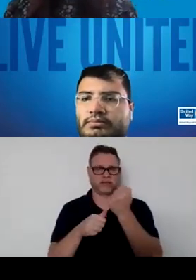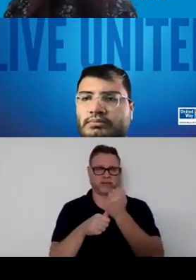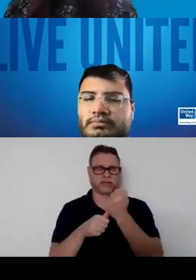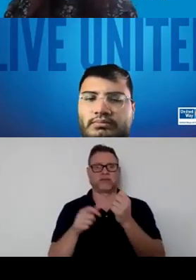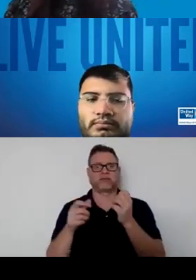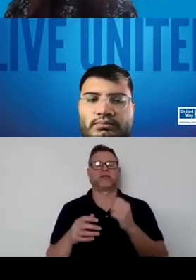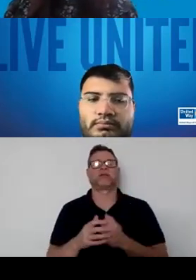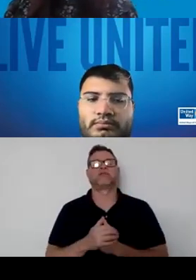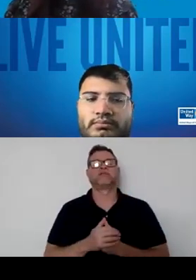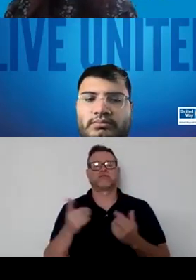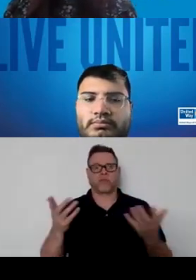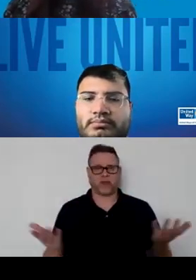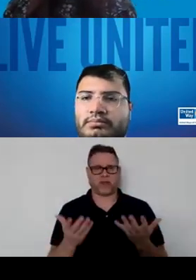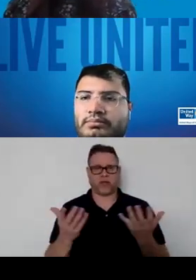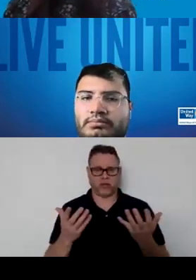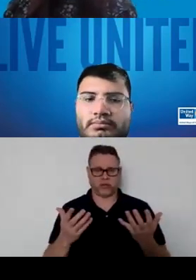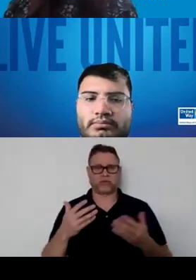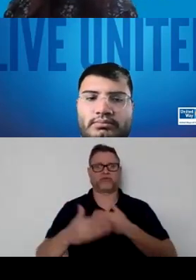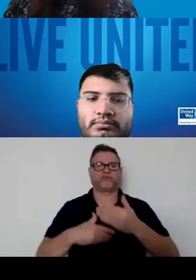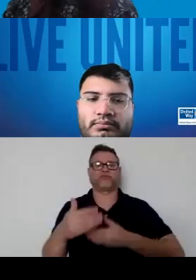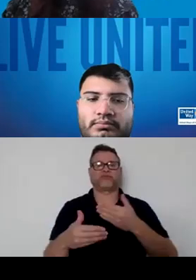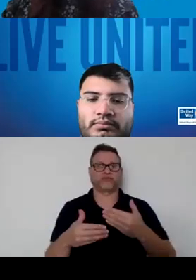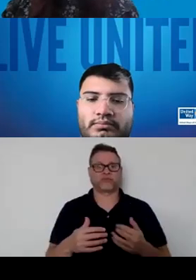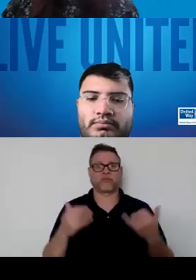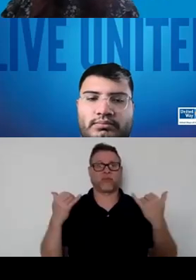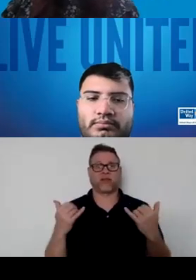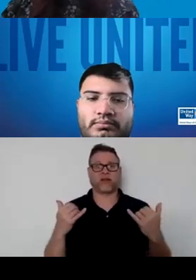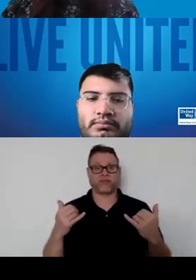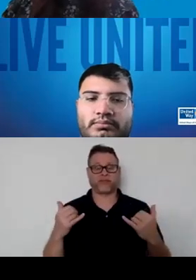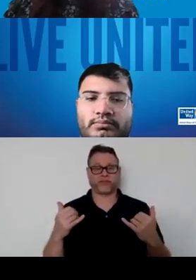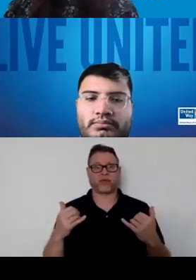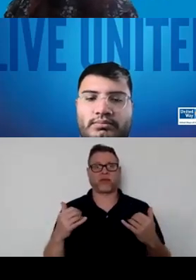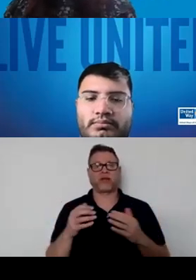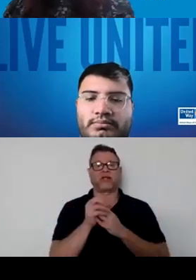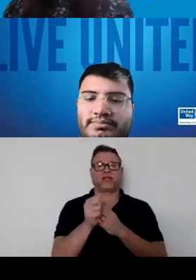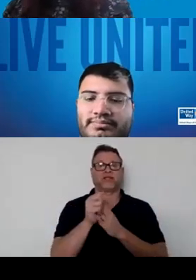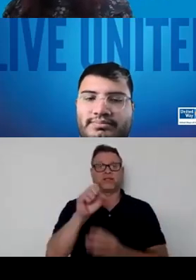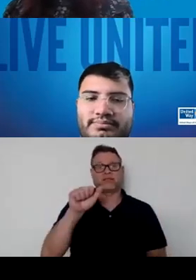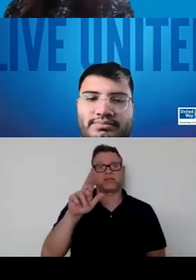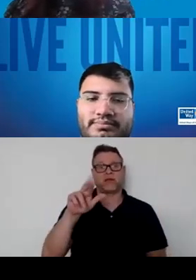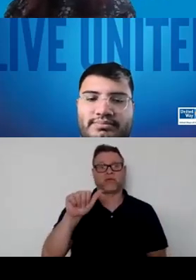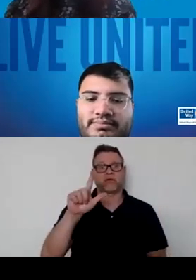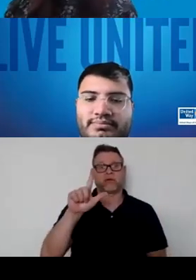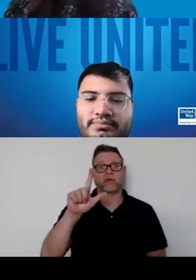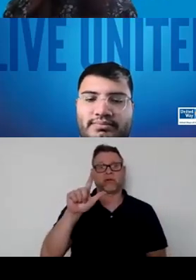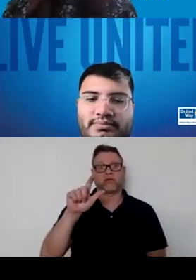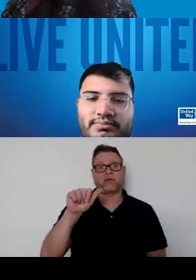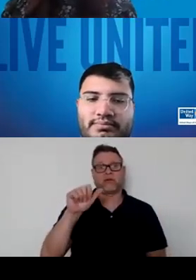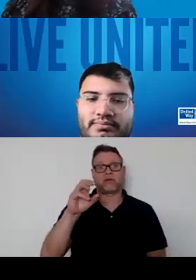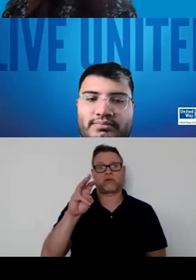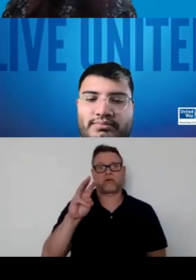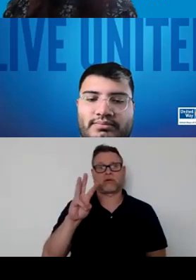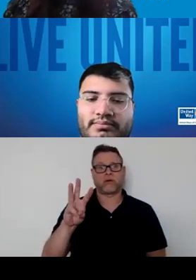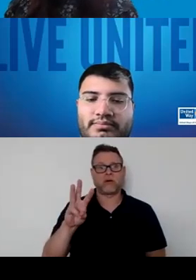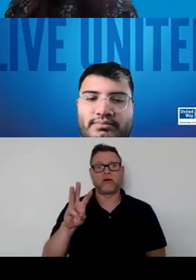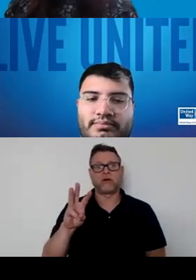to facilitate this webinar. And joining us today is our fearless leader, Sarah Lacqua, our co-director. So